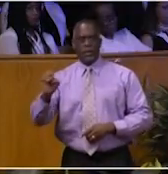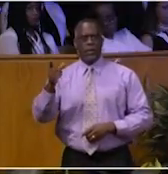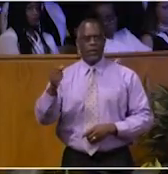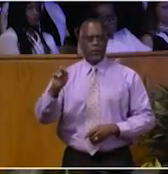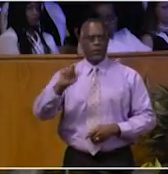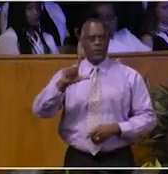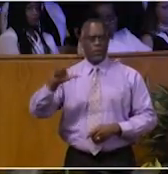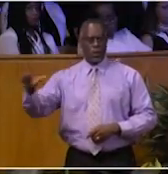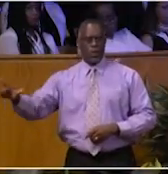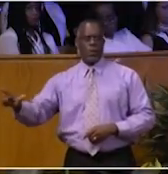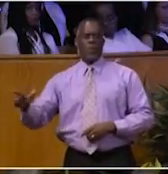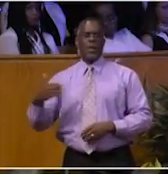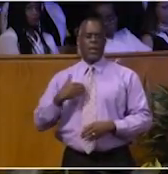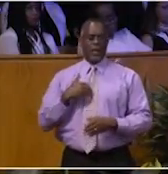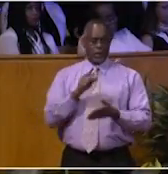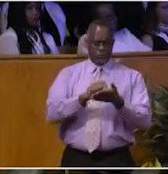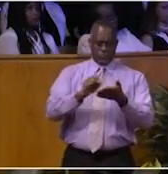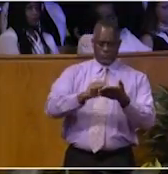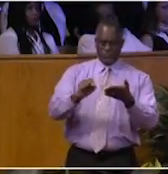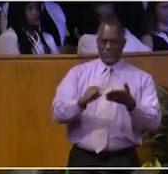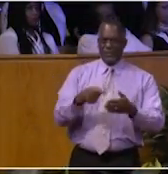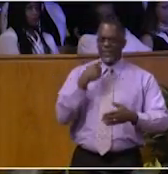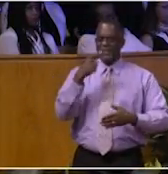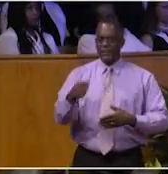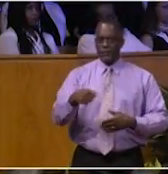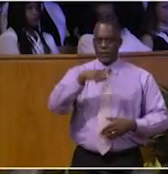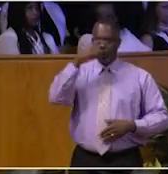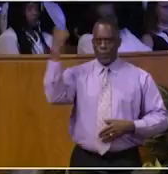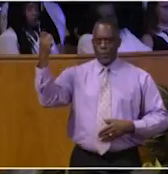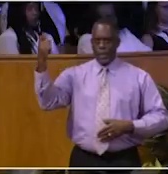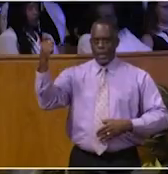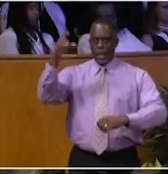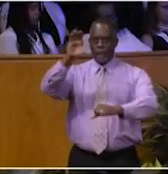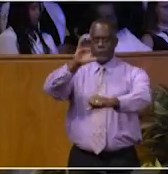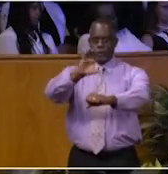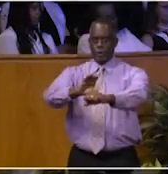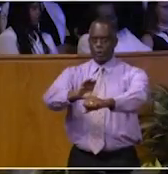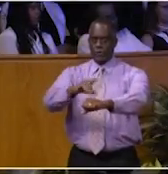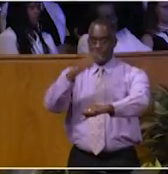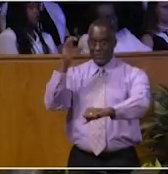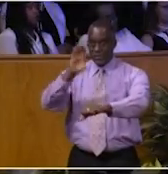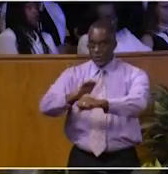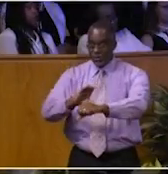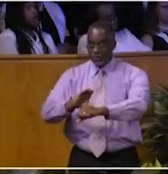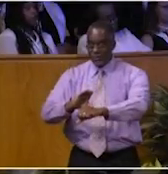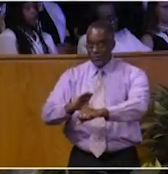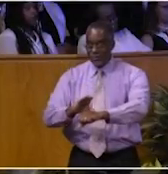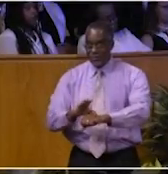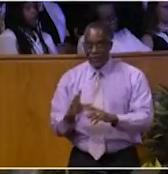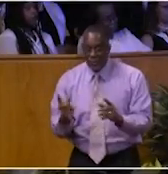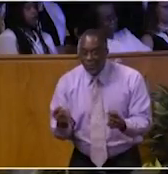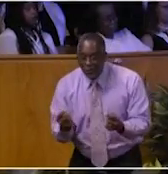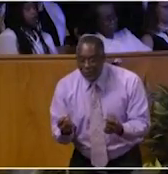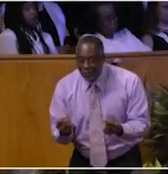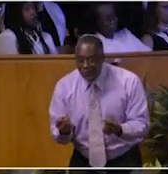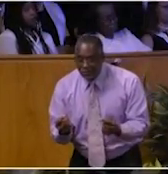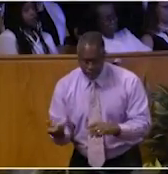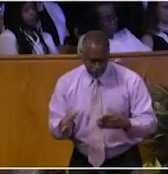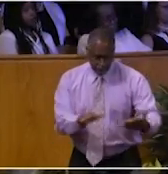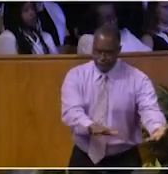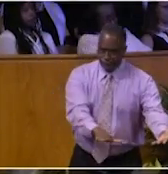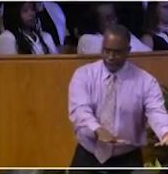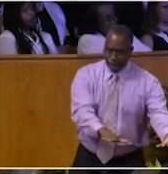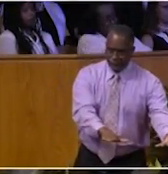in which he said, the black church is dead. in his assessment, he said that the